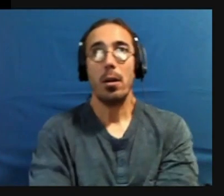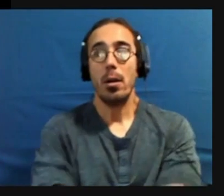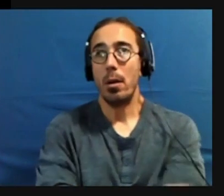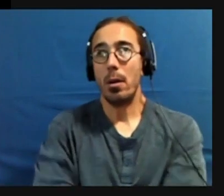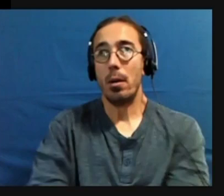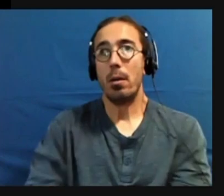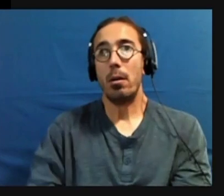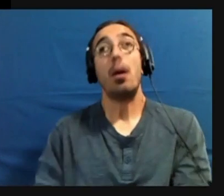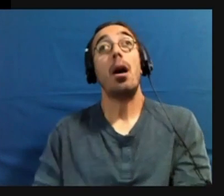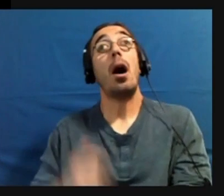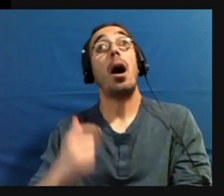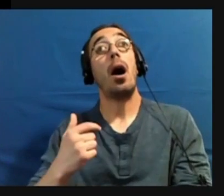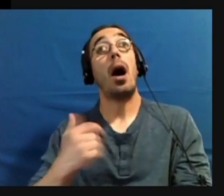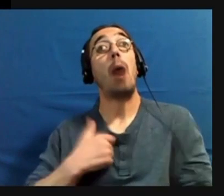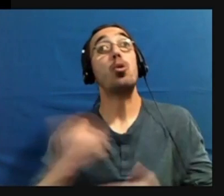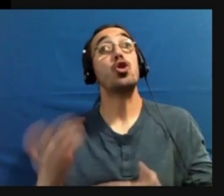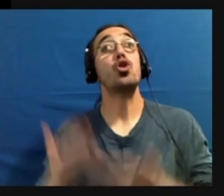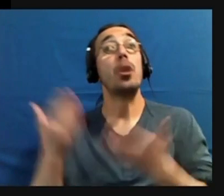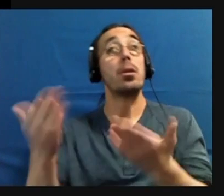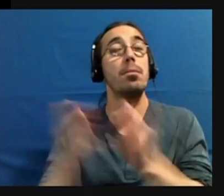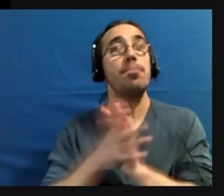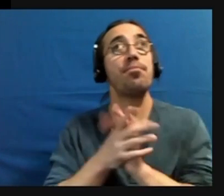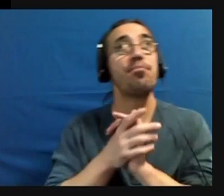I would say that,